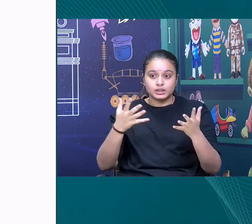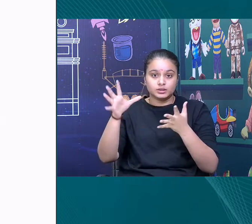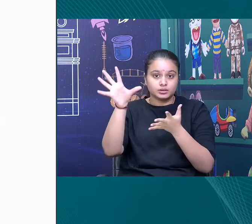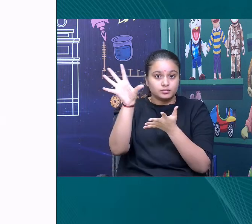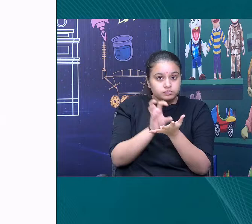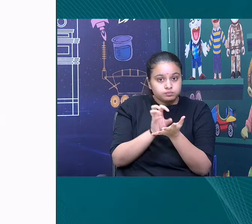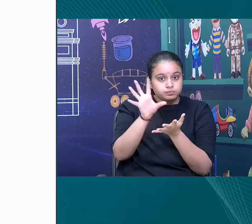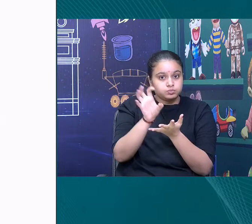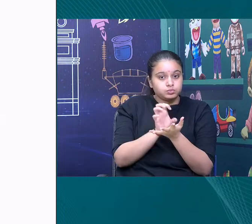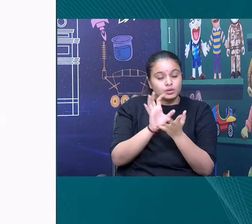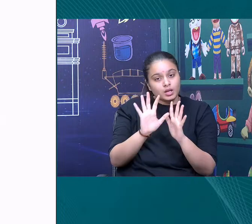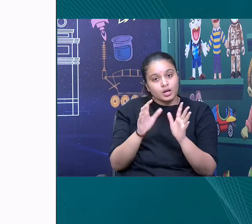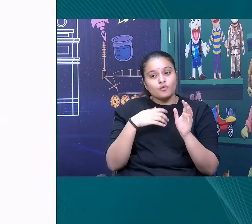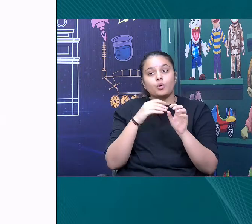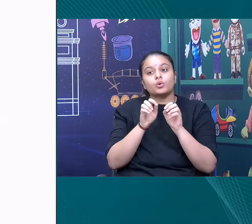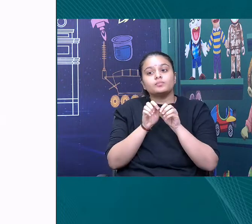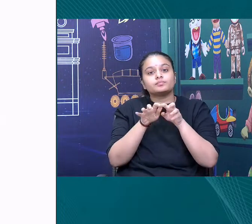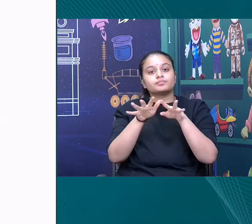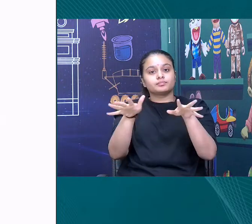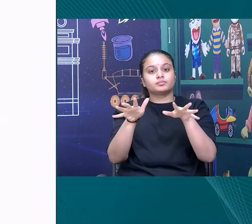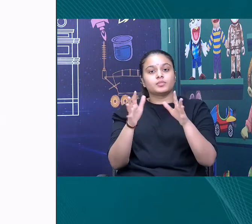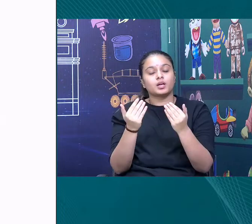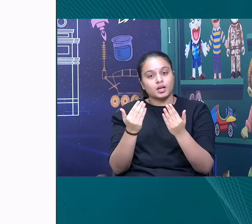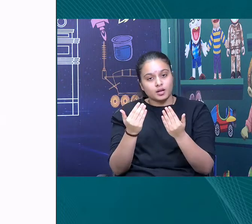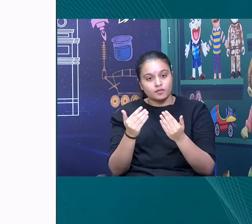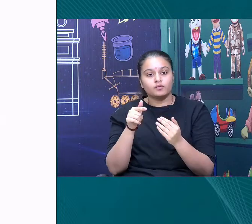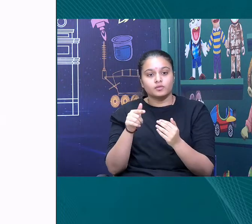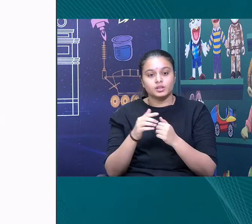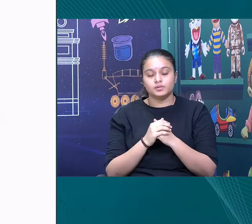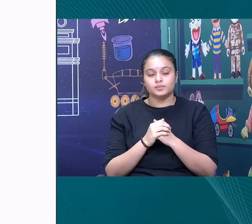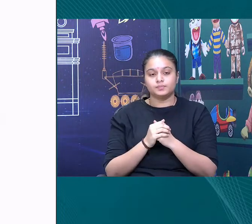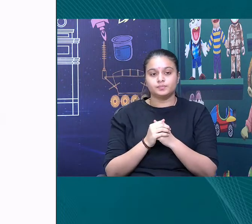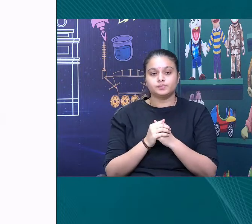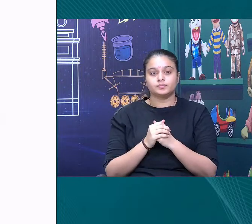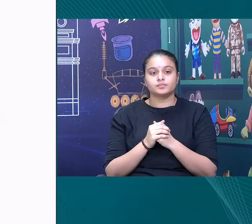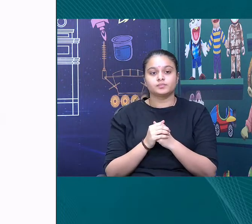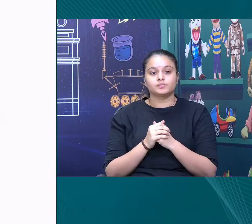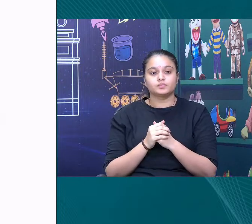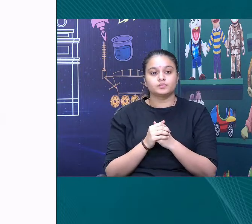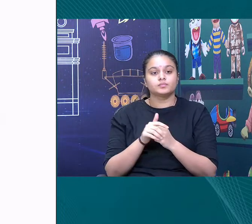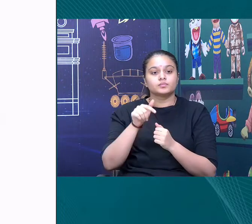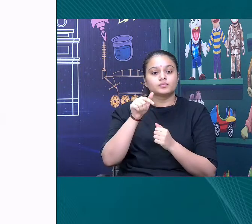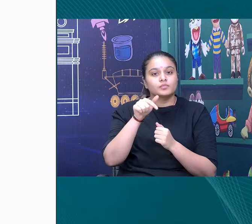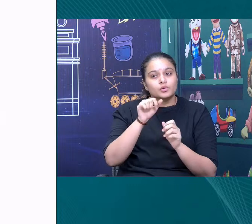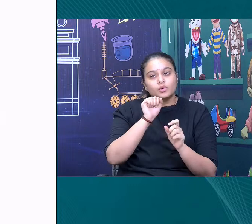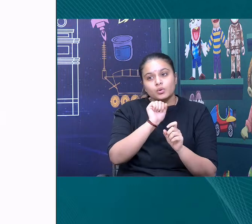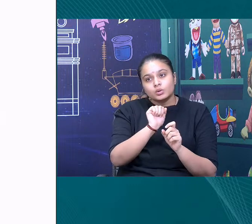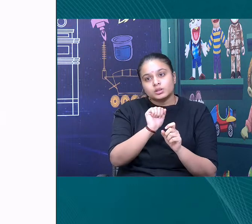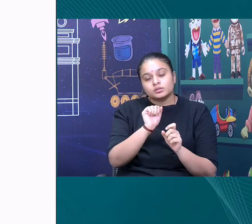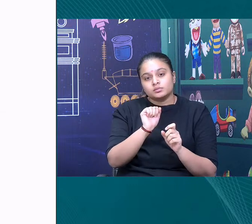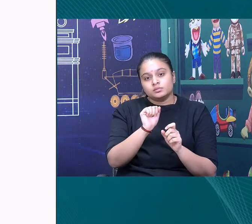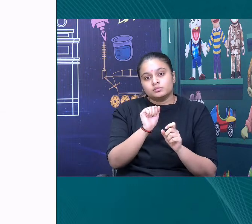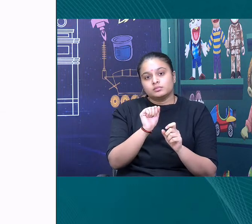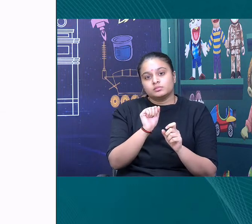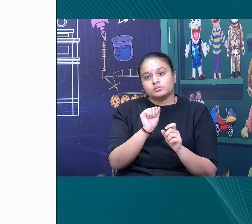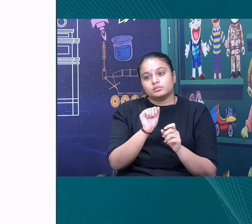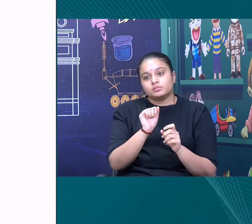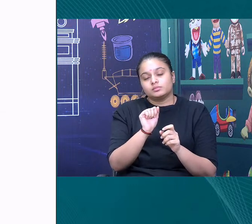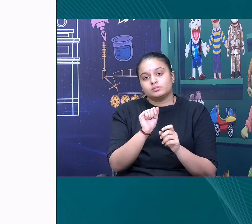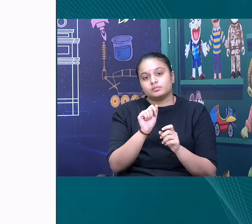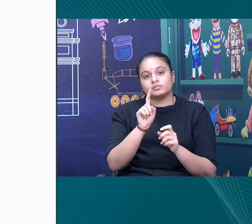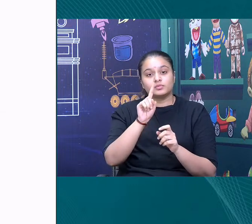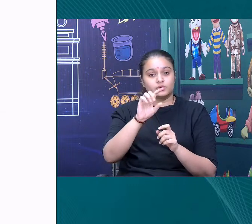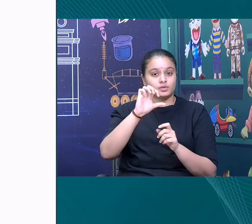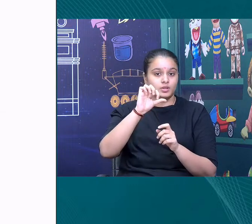radiations. They are known as, popularly known as, Hawking radiations. So, in his case also, in the